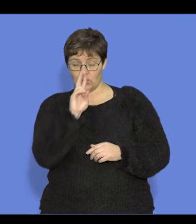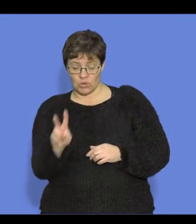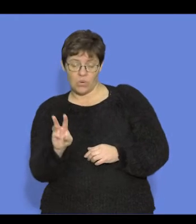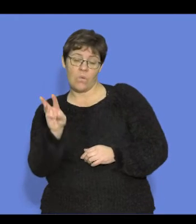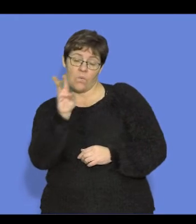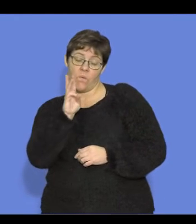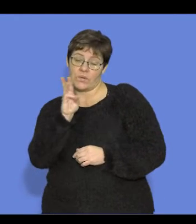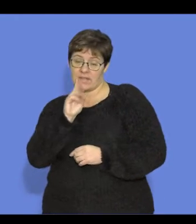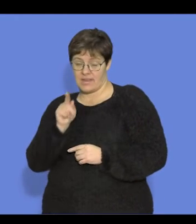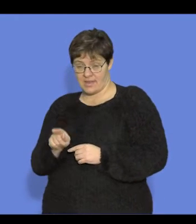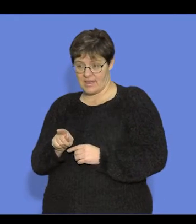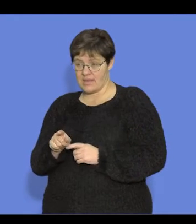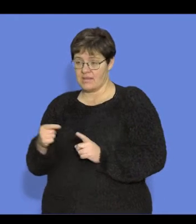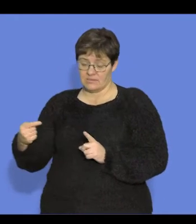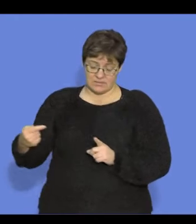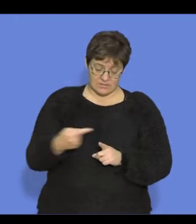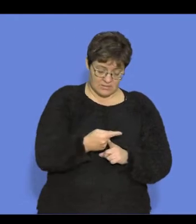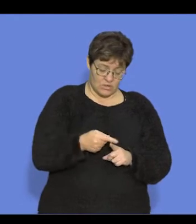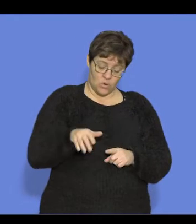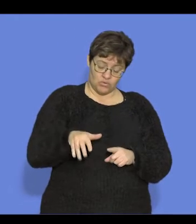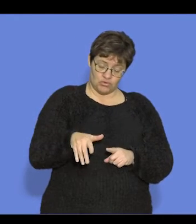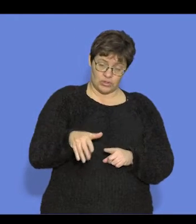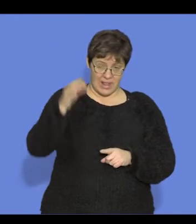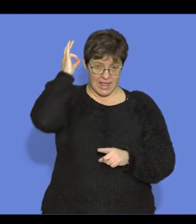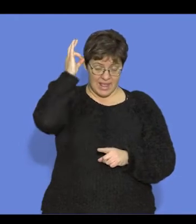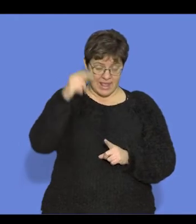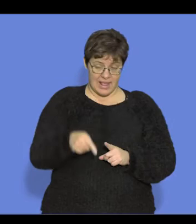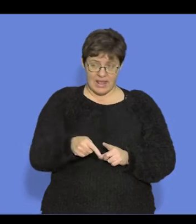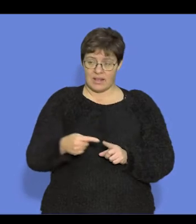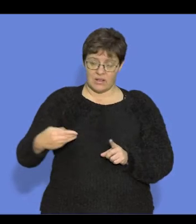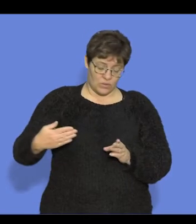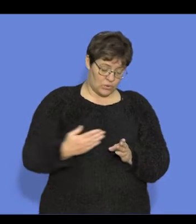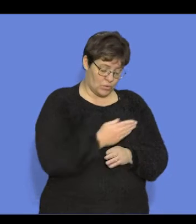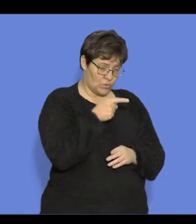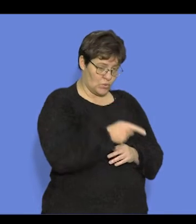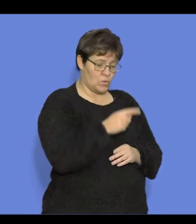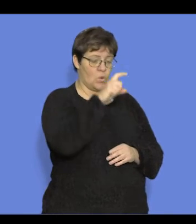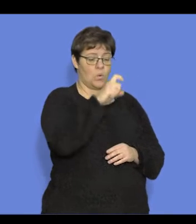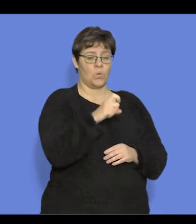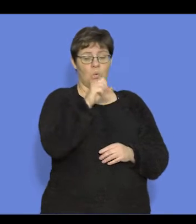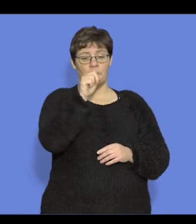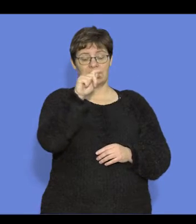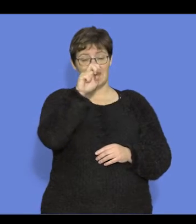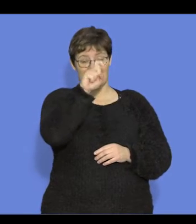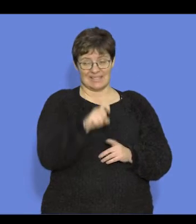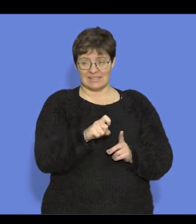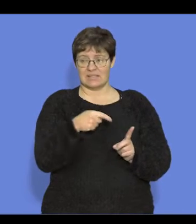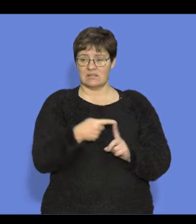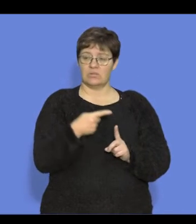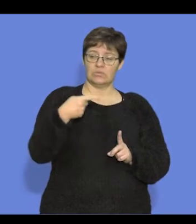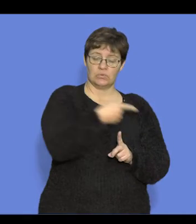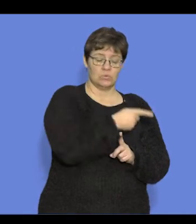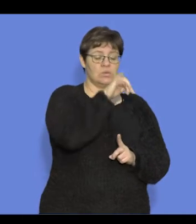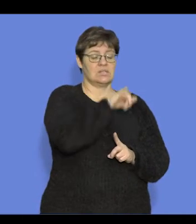water going into the root hair, passing through the cortex into the xylem. And